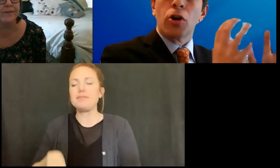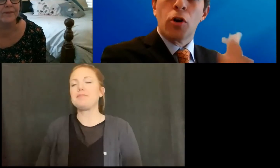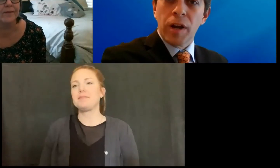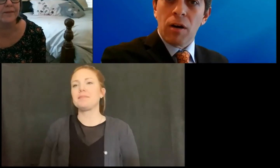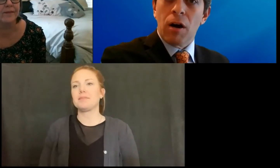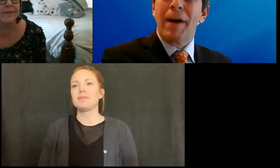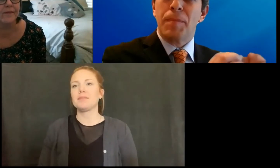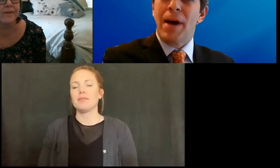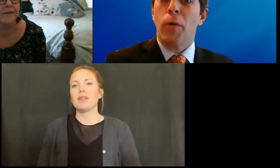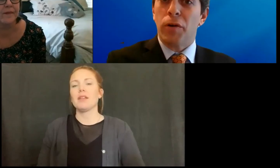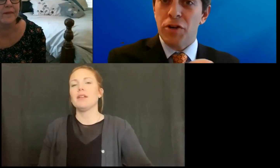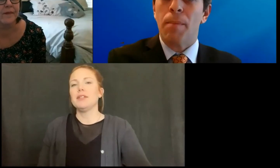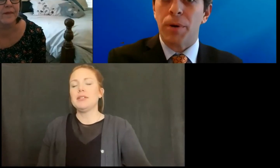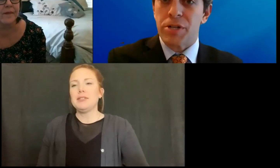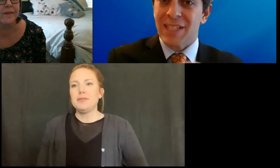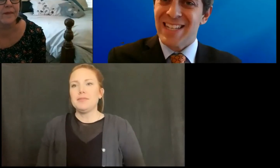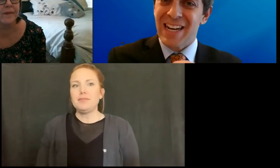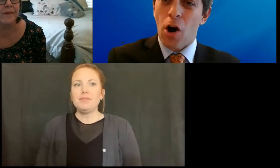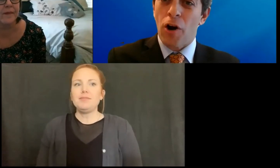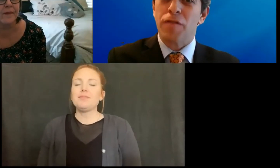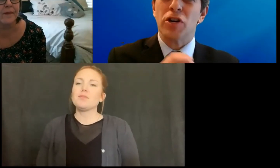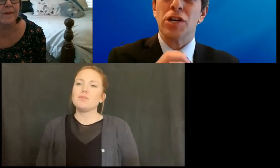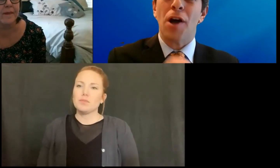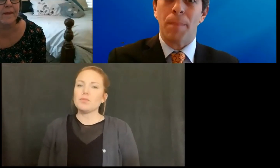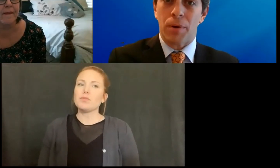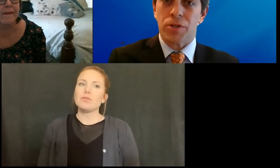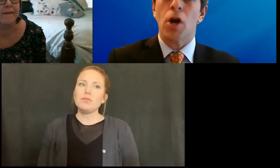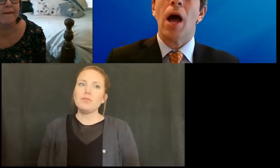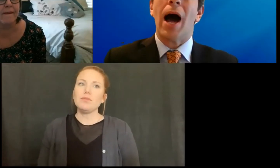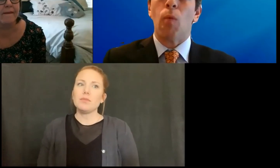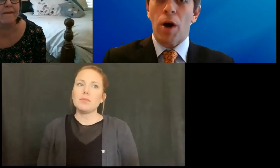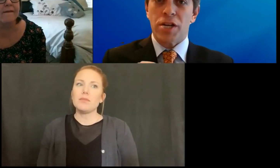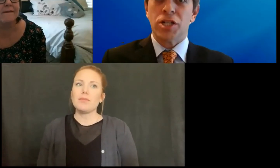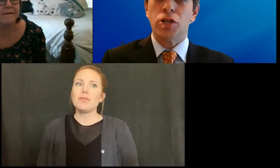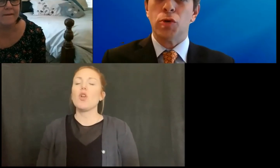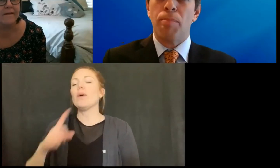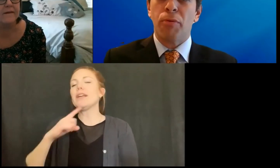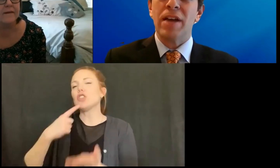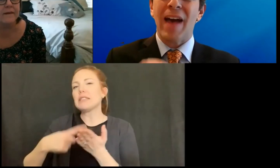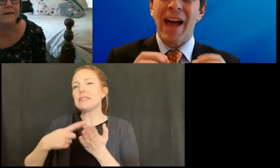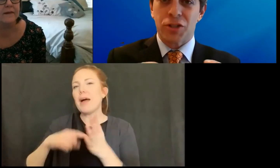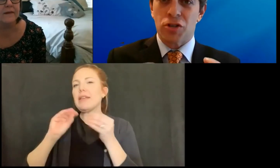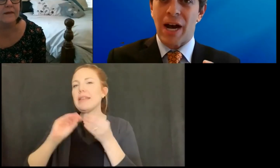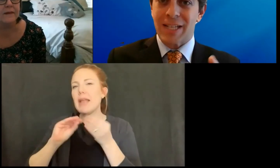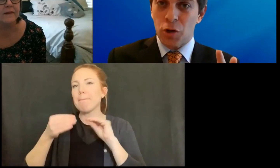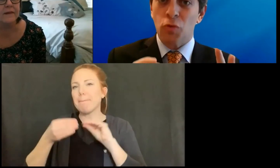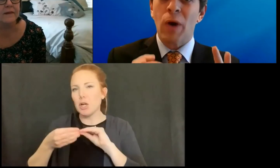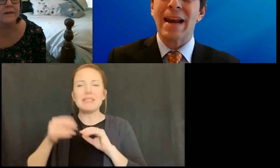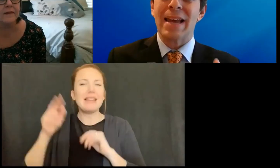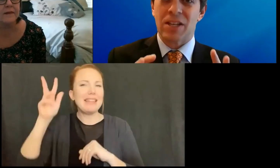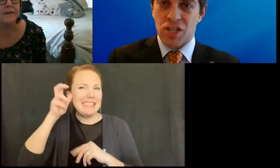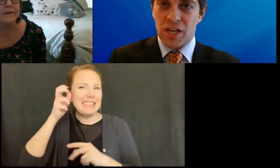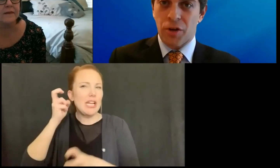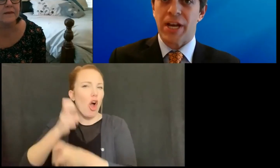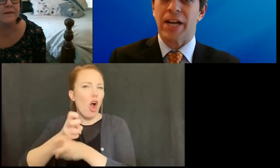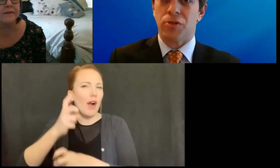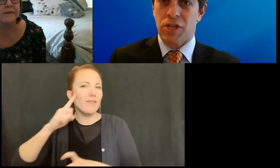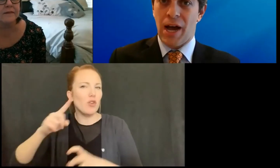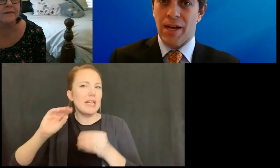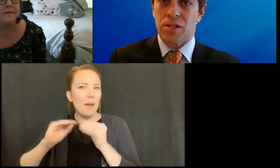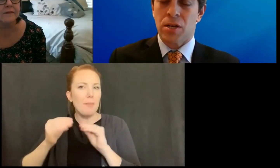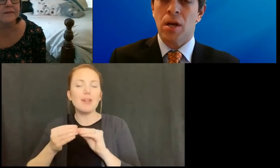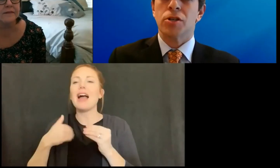had talked earlier about the power of numbers, listening hard for numbers. I want us to do a brief exercise, a little writing